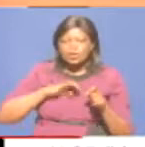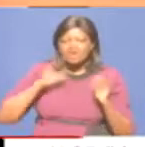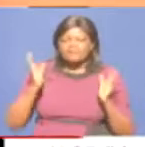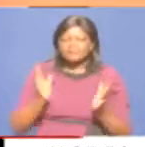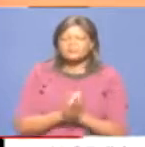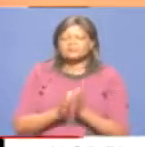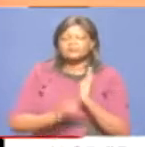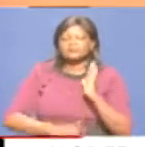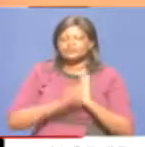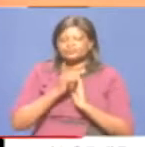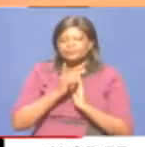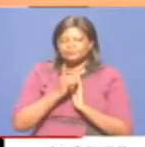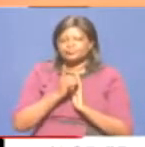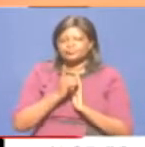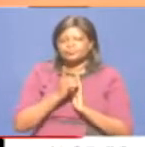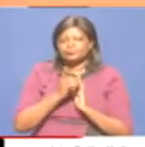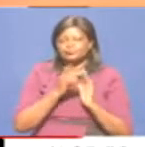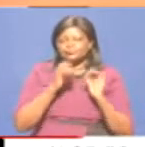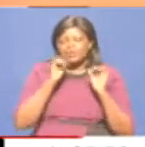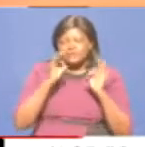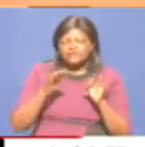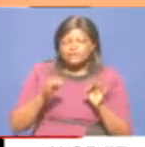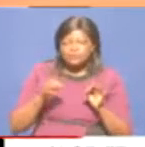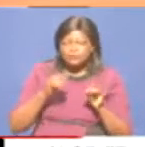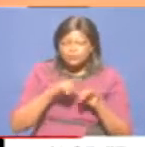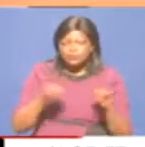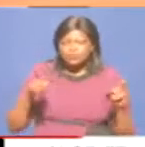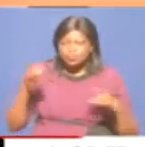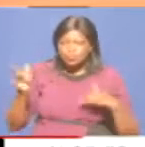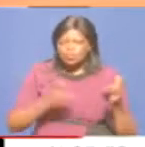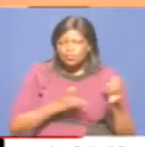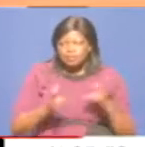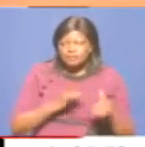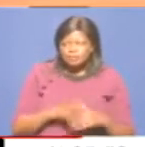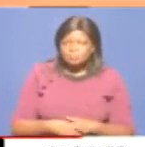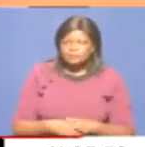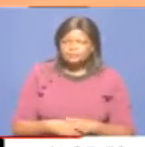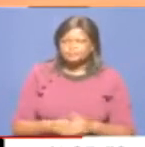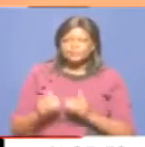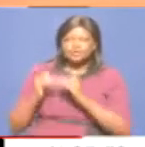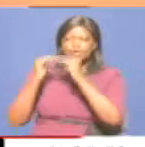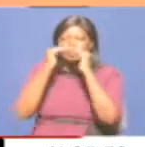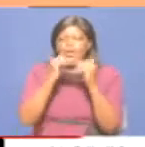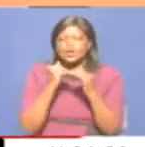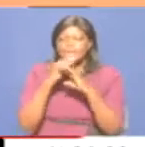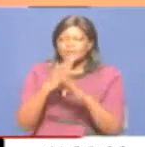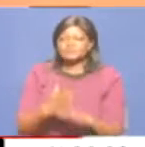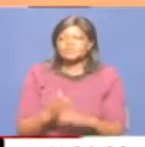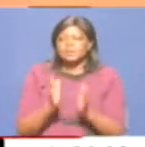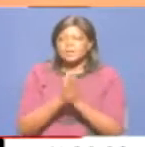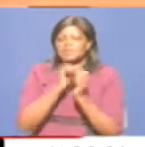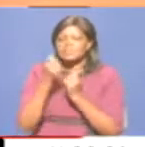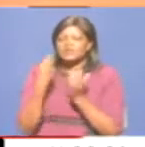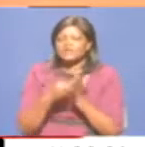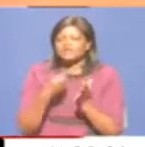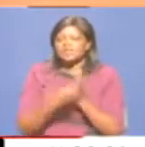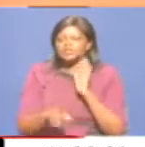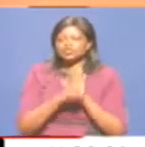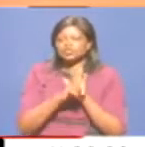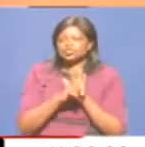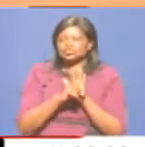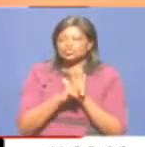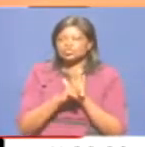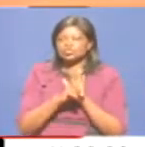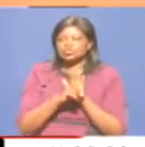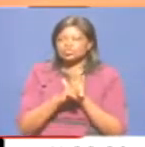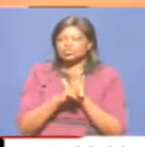Mm. And if you look at the what we called equitable share and other financial laws, the